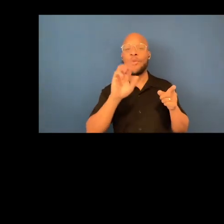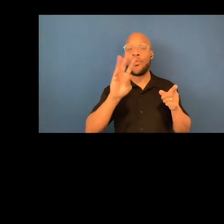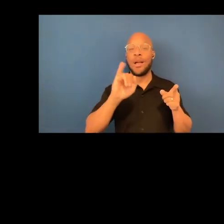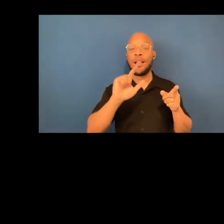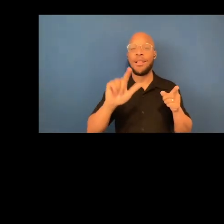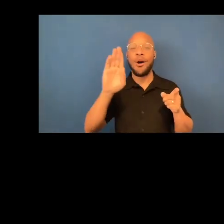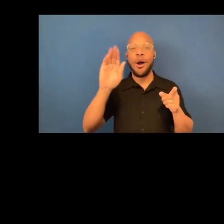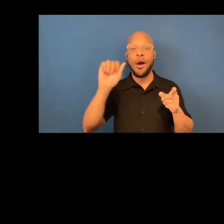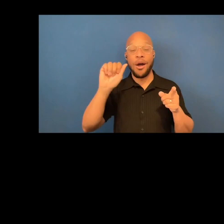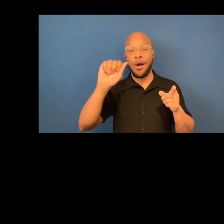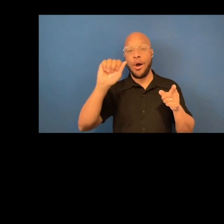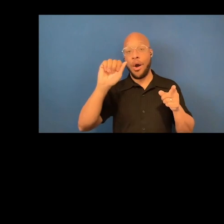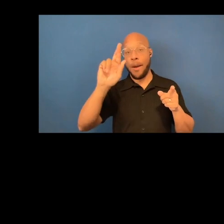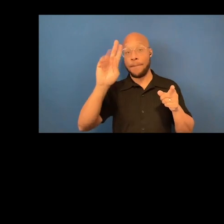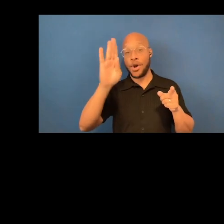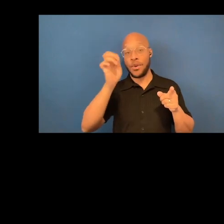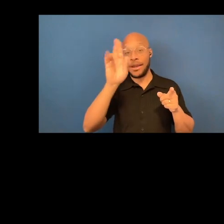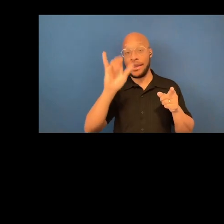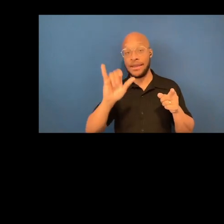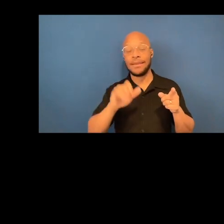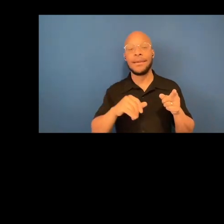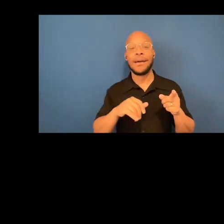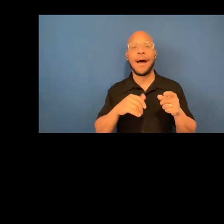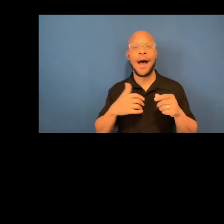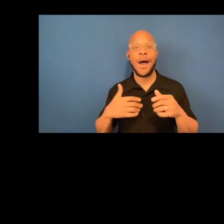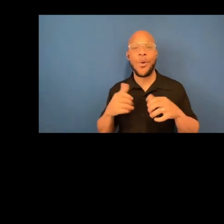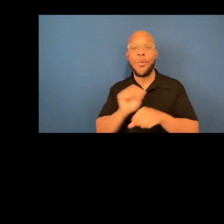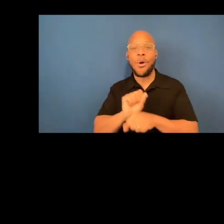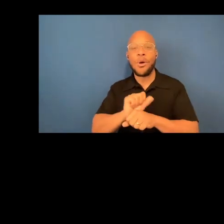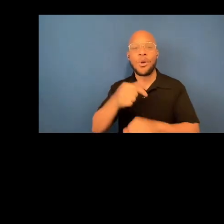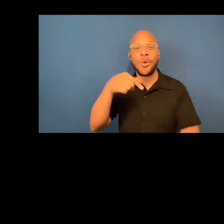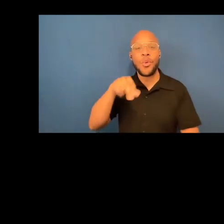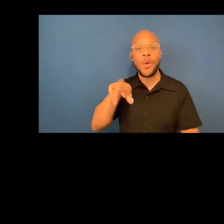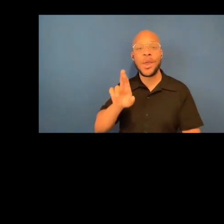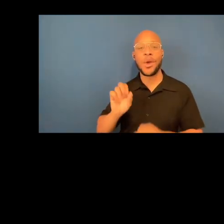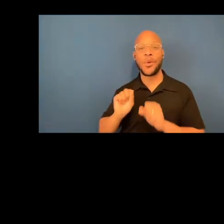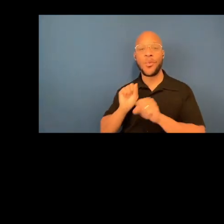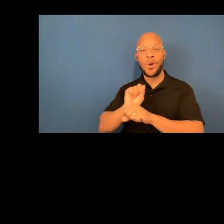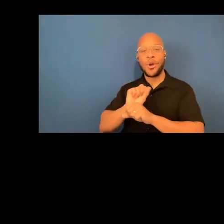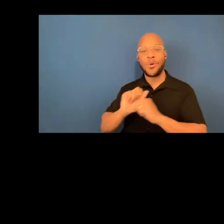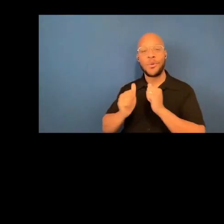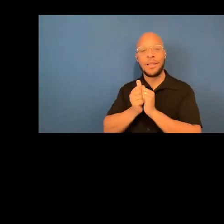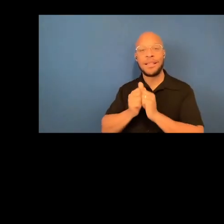playwrights that I attempted to help with a project I did